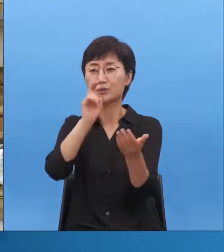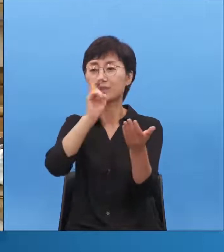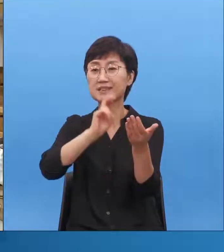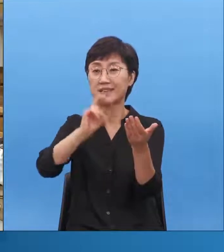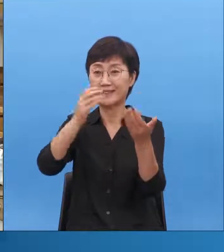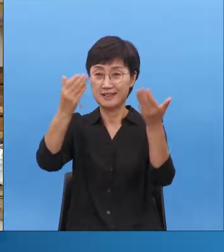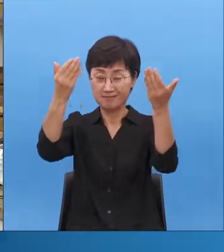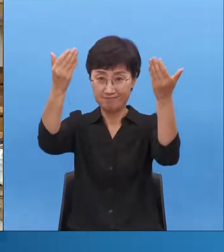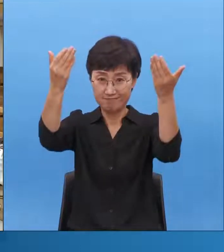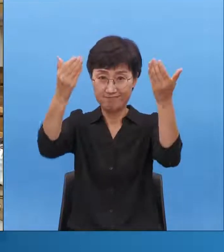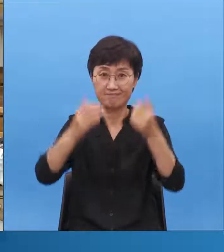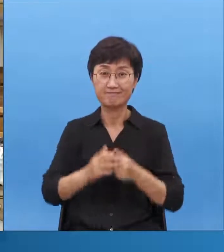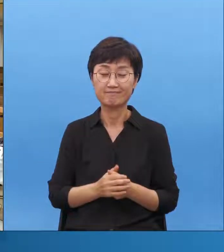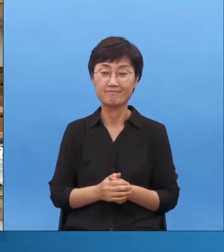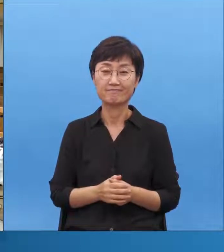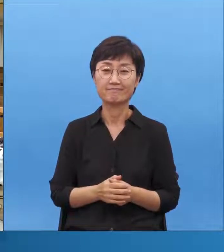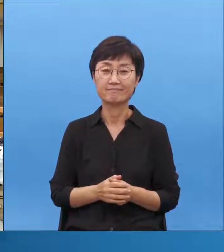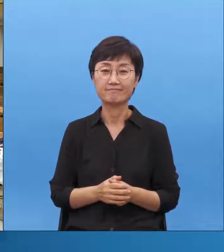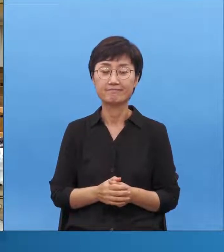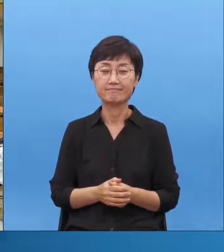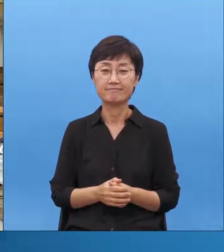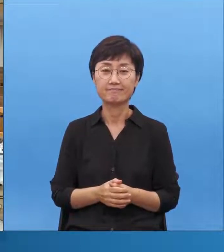Church.